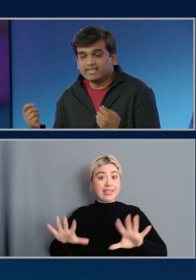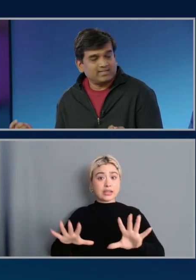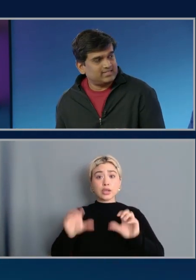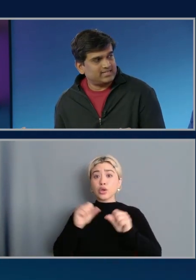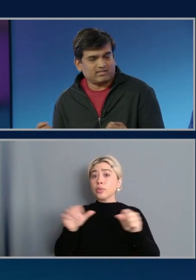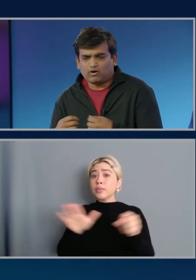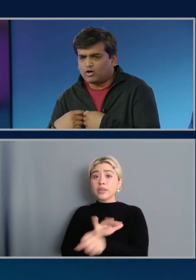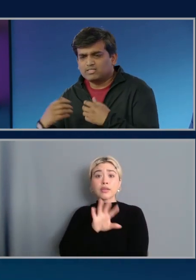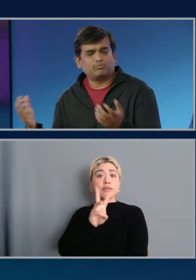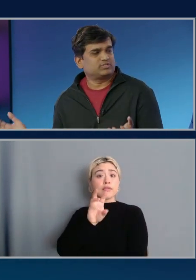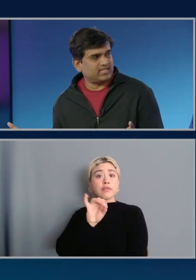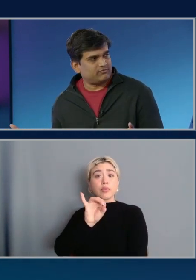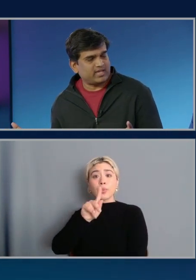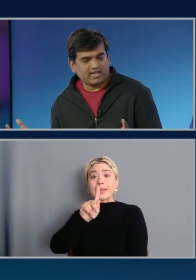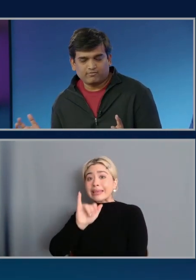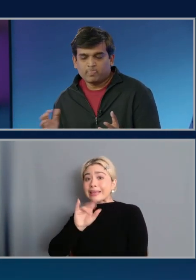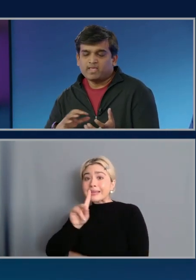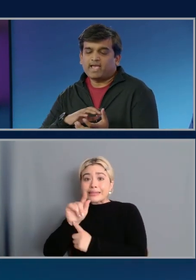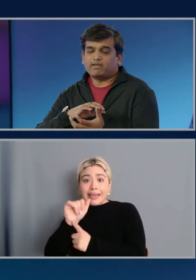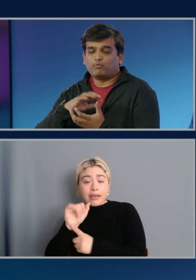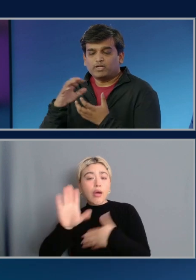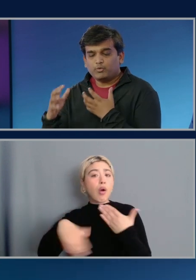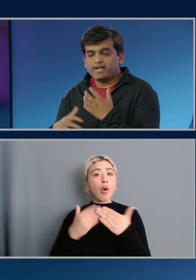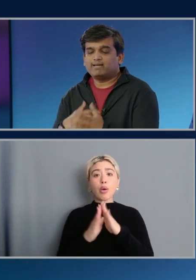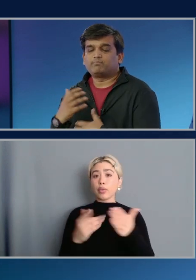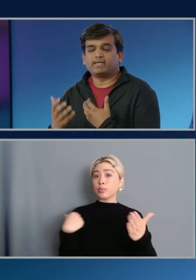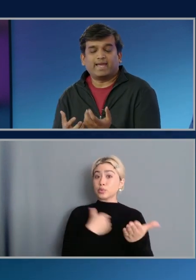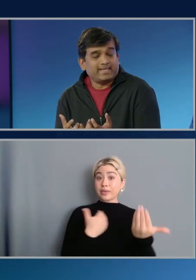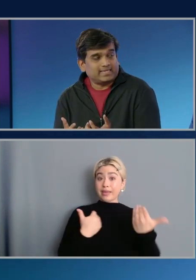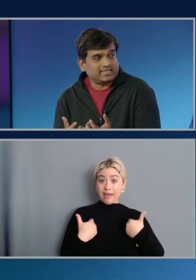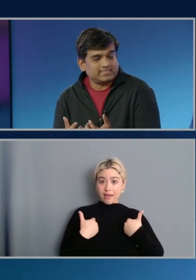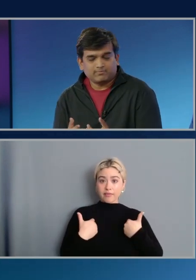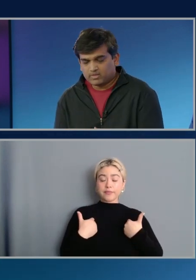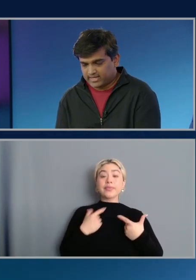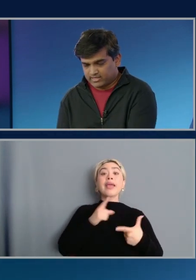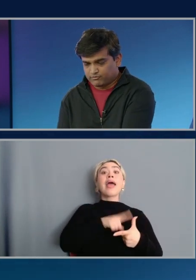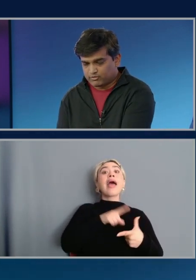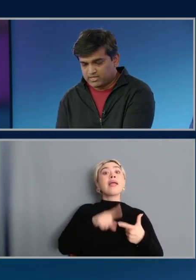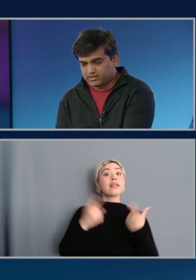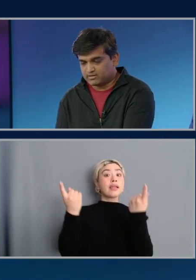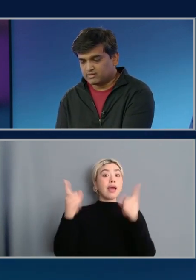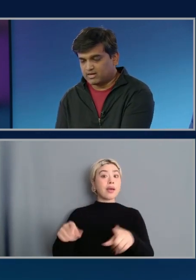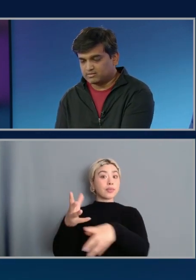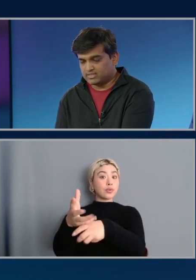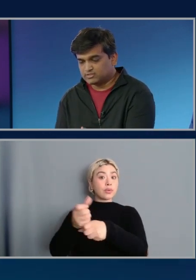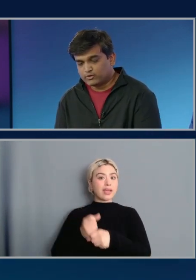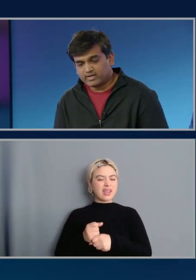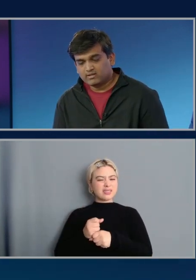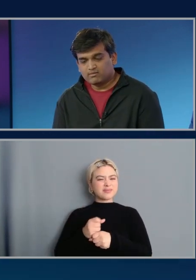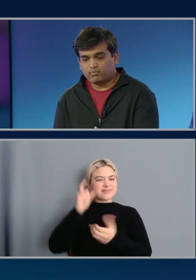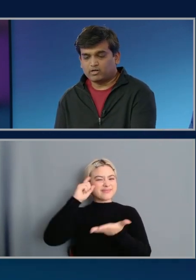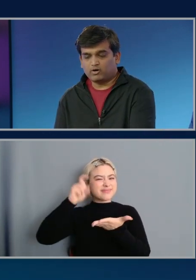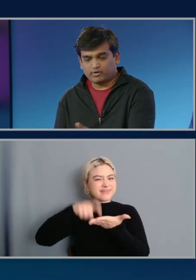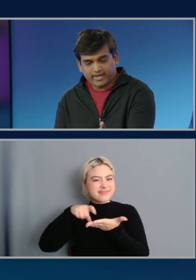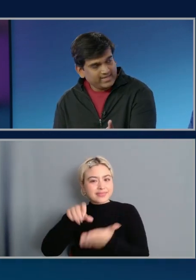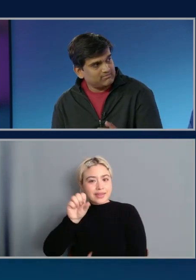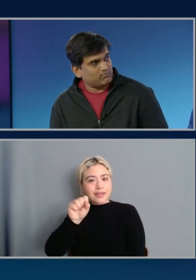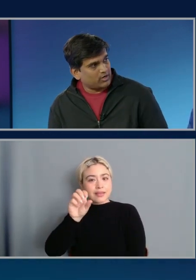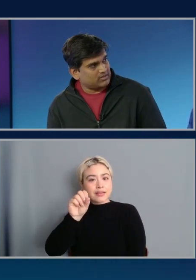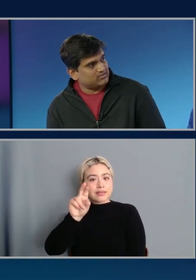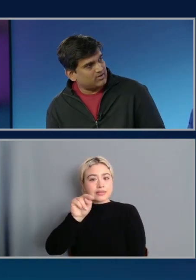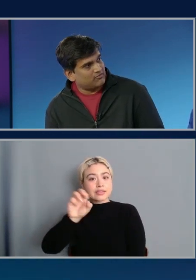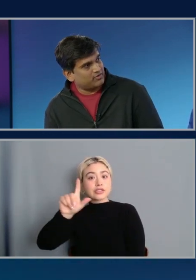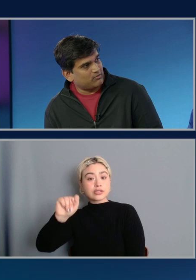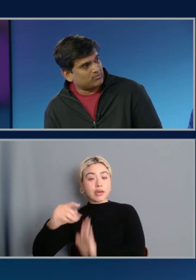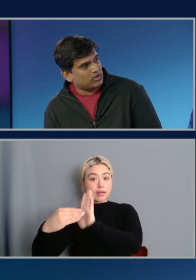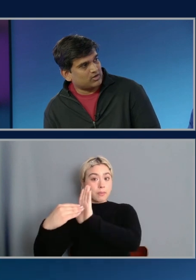the internet data, all the books that we have. And what you end up getting is, like if you see here, the Sonnet model or any